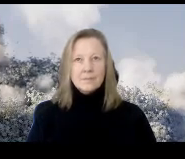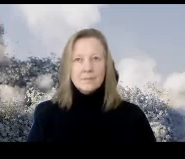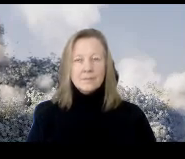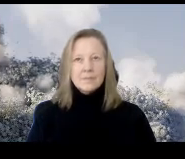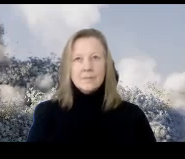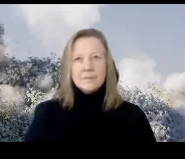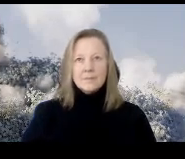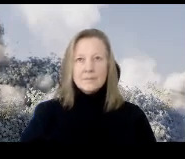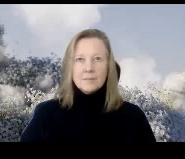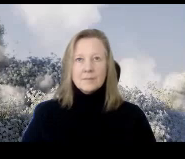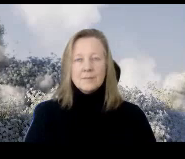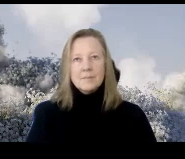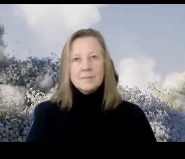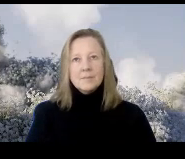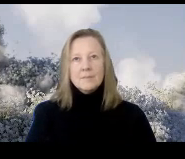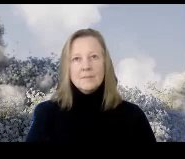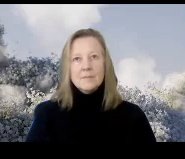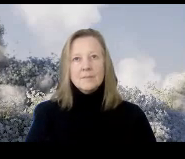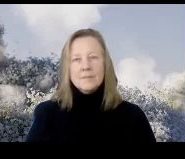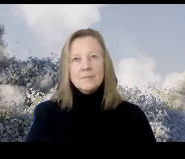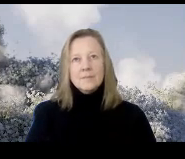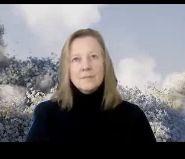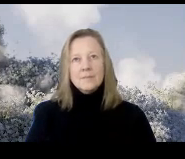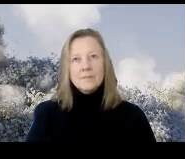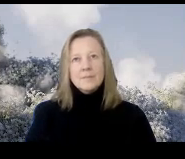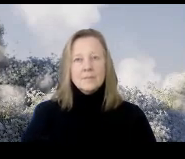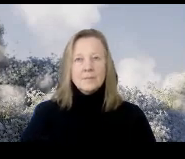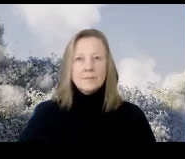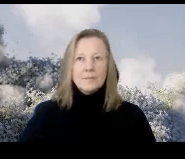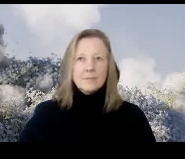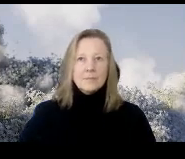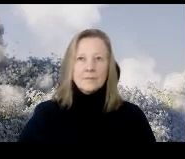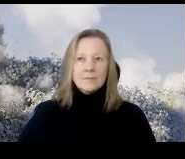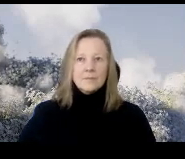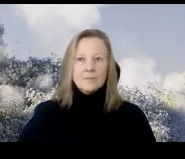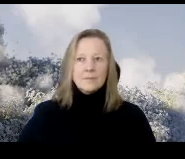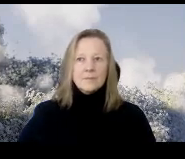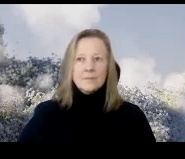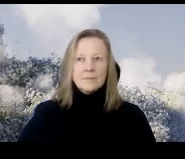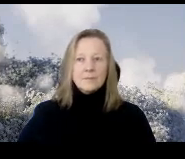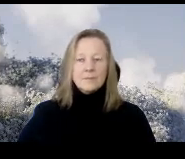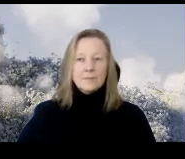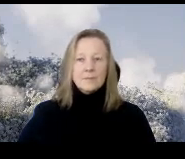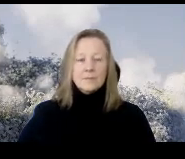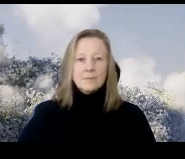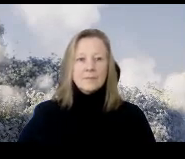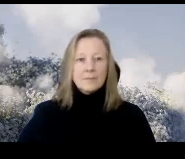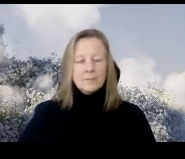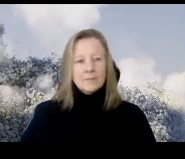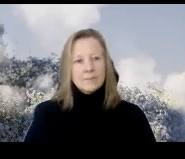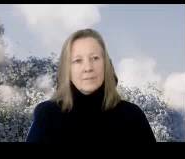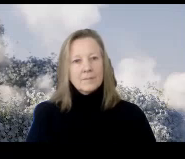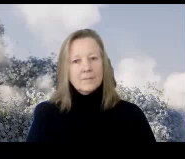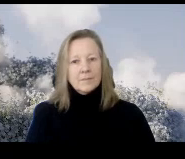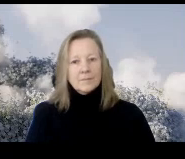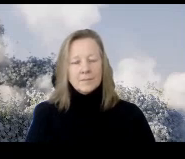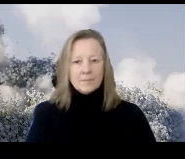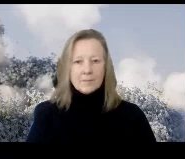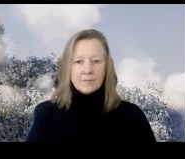Anishinaabe, Dakota Oyate, Denisulini, Nihiltok nations, and the homeland of the Red River